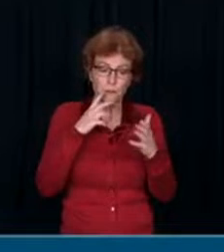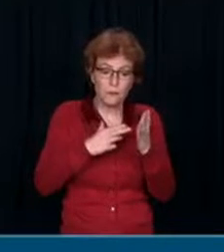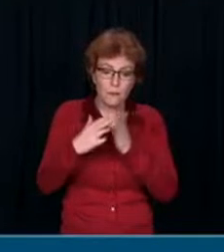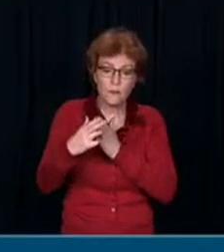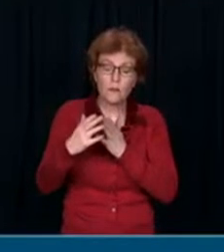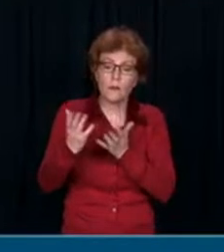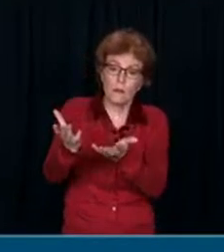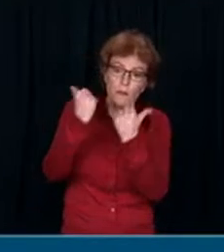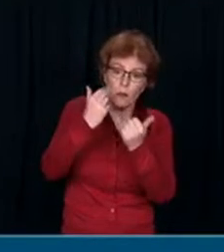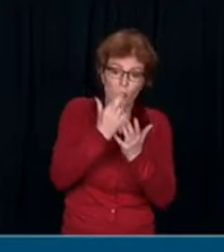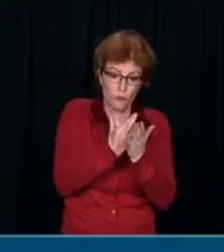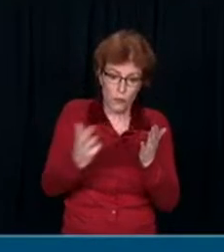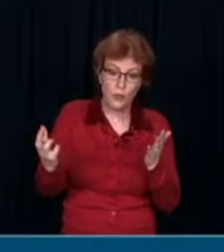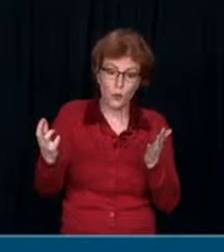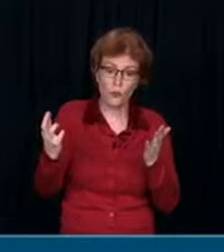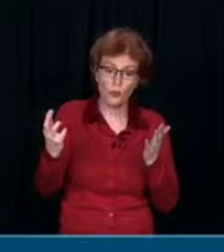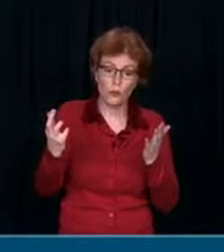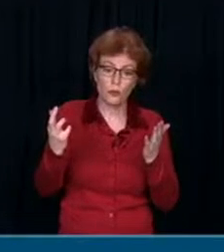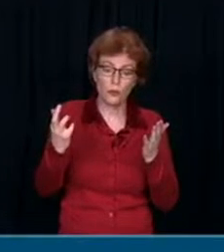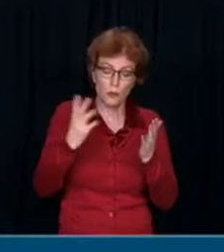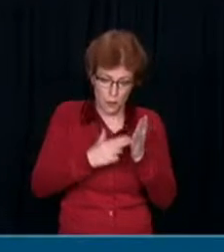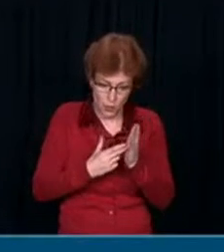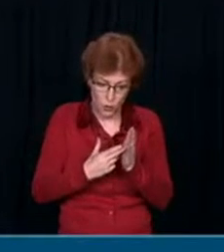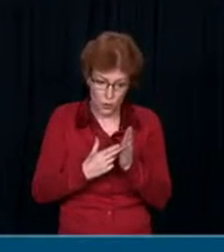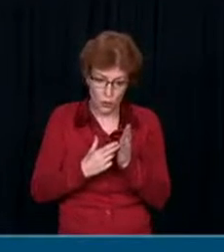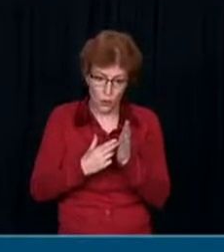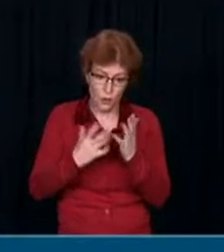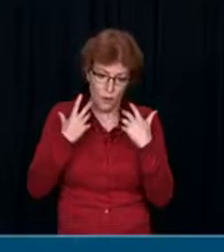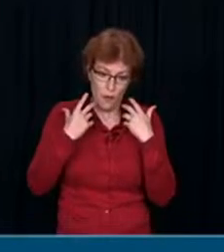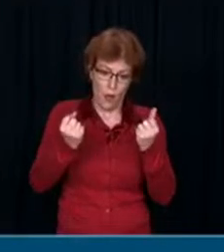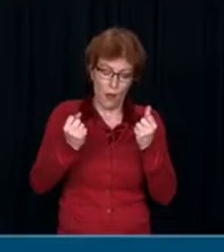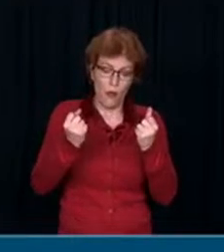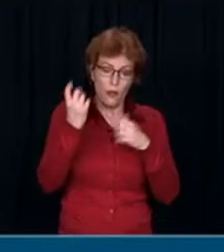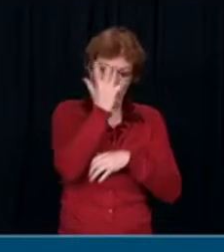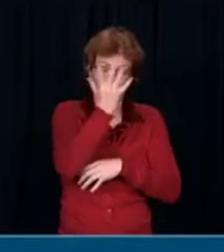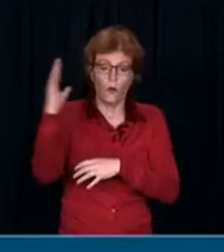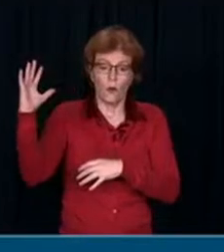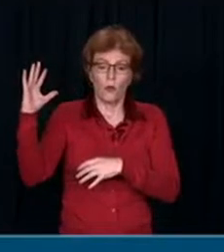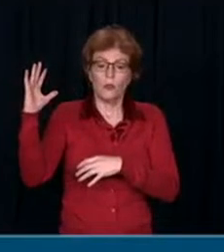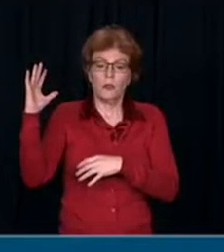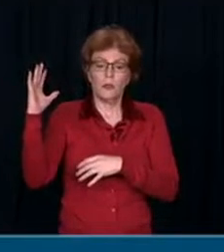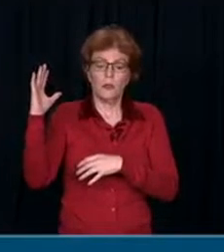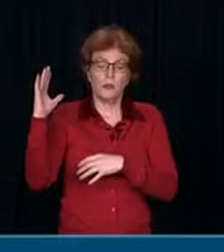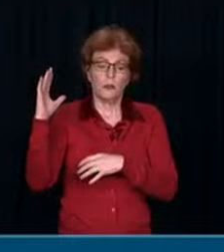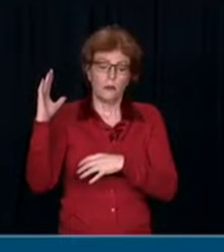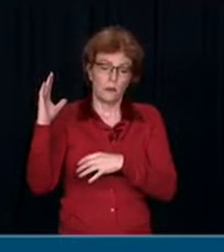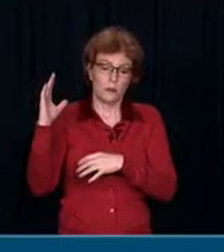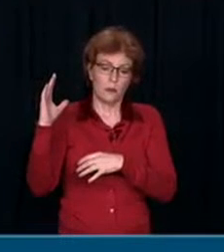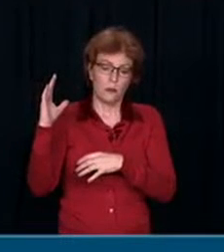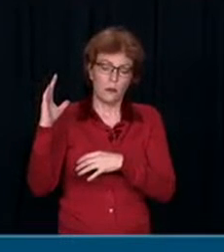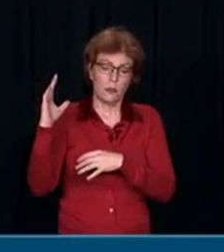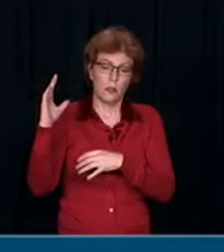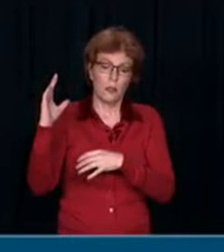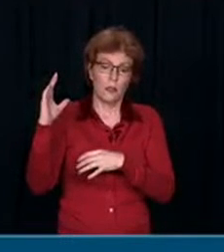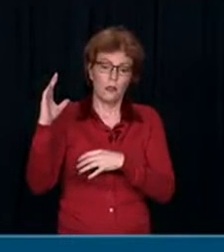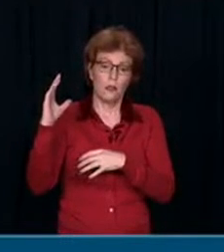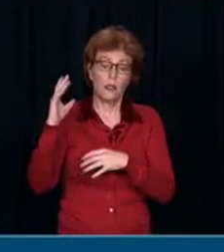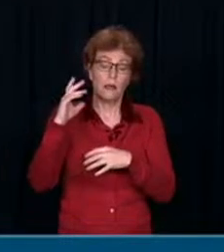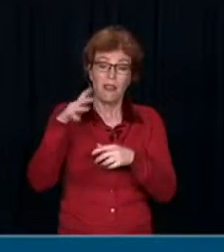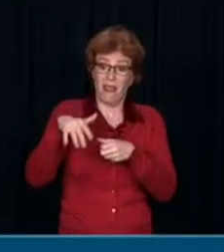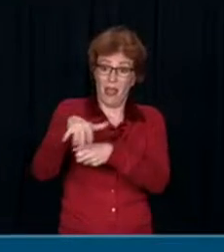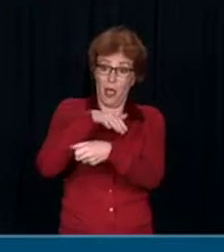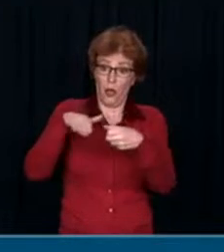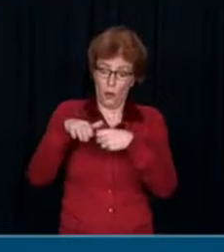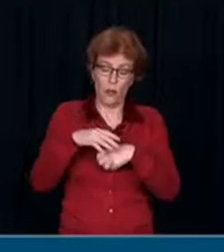in the resources to make sure that there are healthy forests in the region.